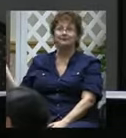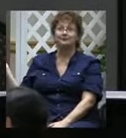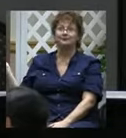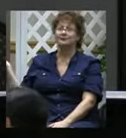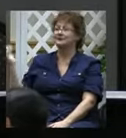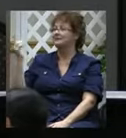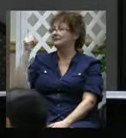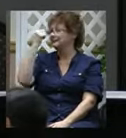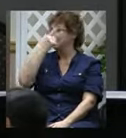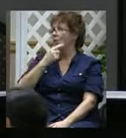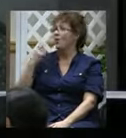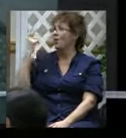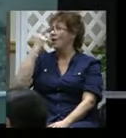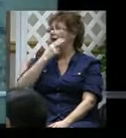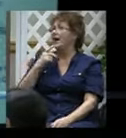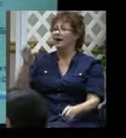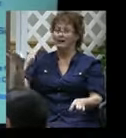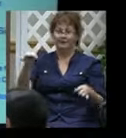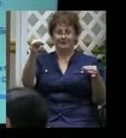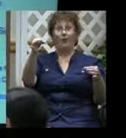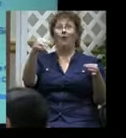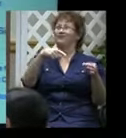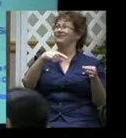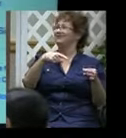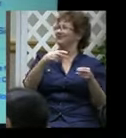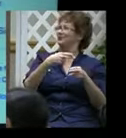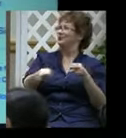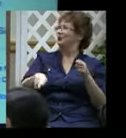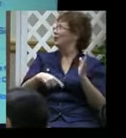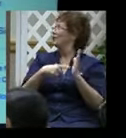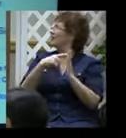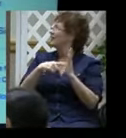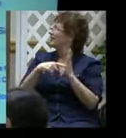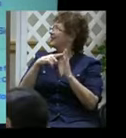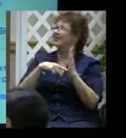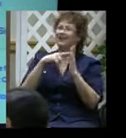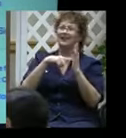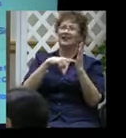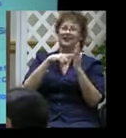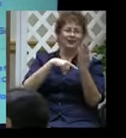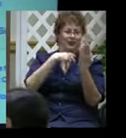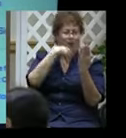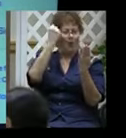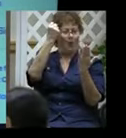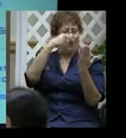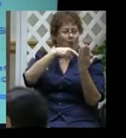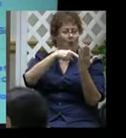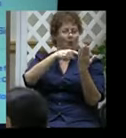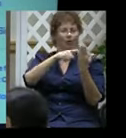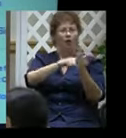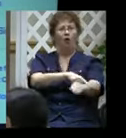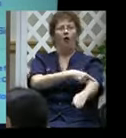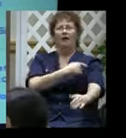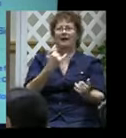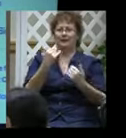Hawaii that some of you recognize. This is a shorter form. Some of the older forms are much longer that were